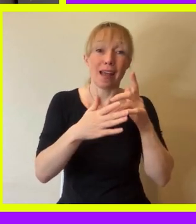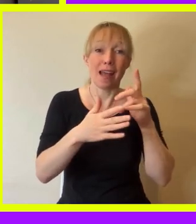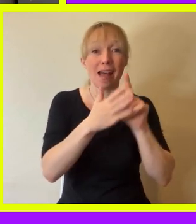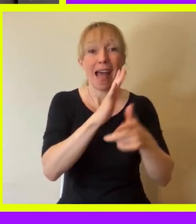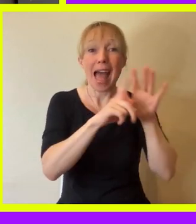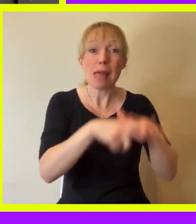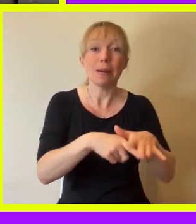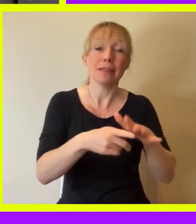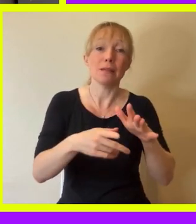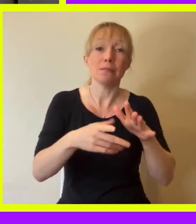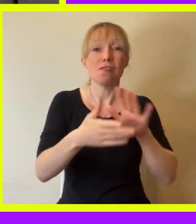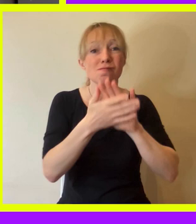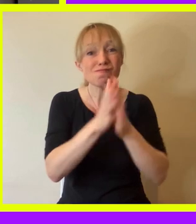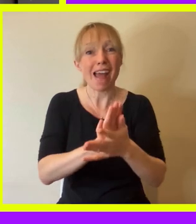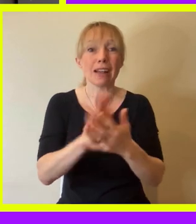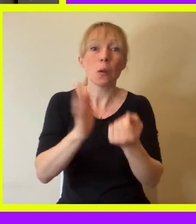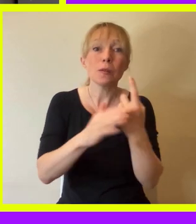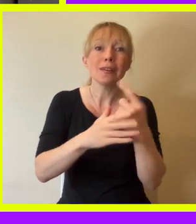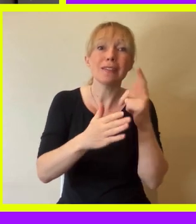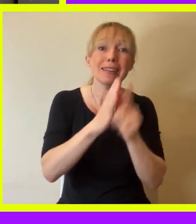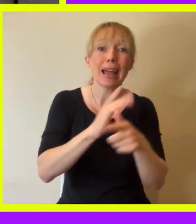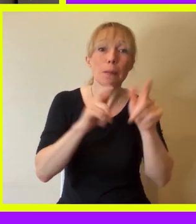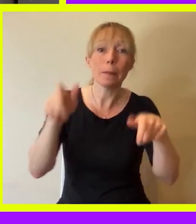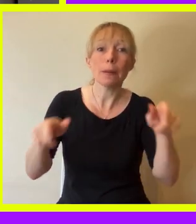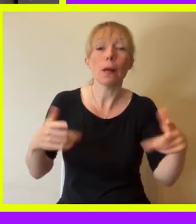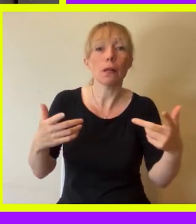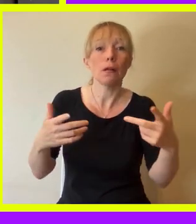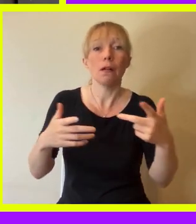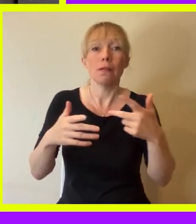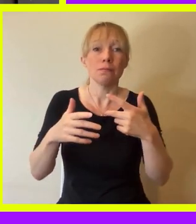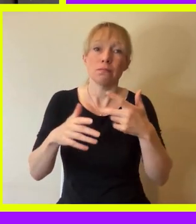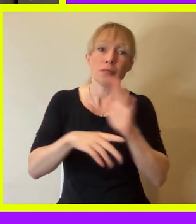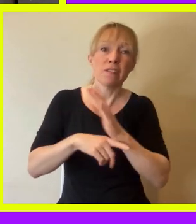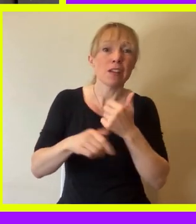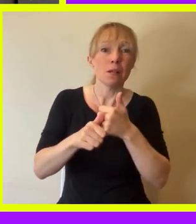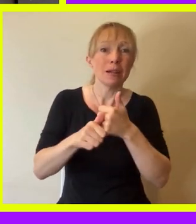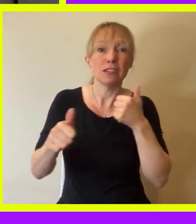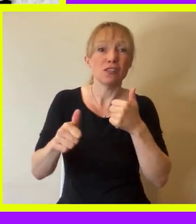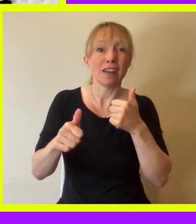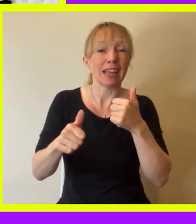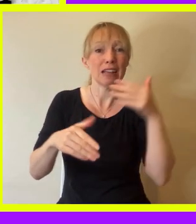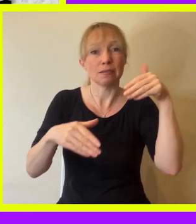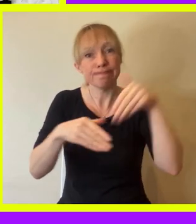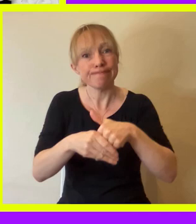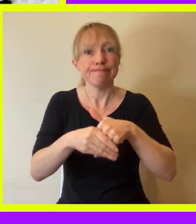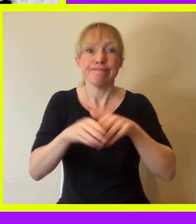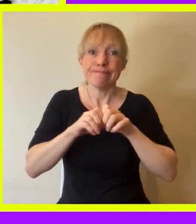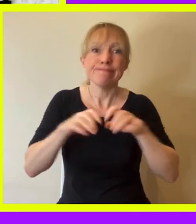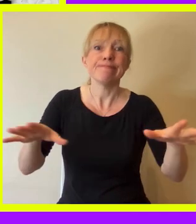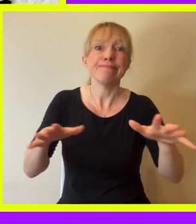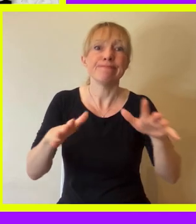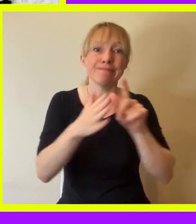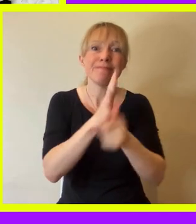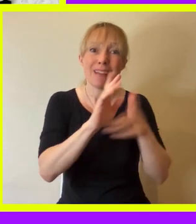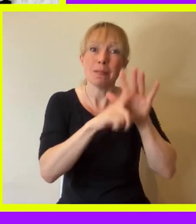film industry doesn't work for many creative disabled people because of its endemic ableism. Ableism is rooted